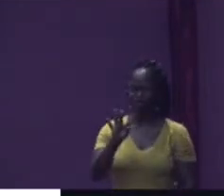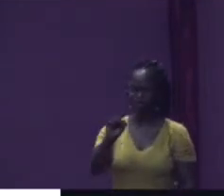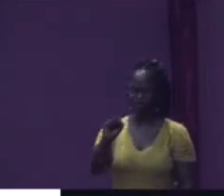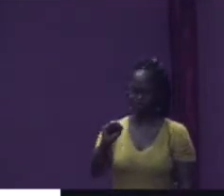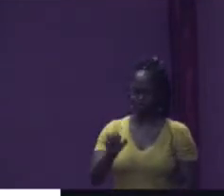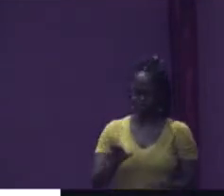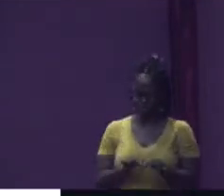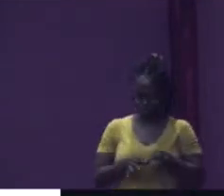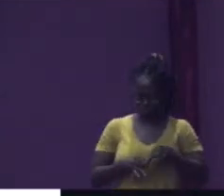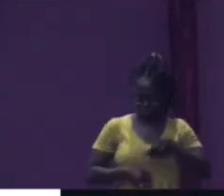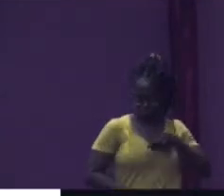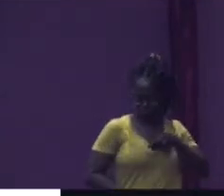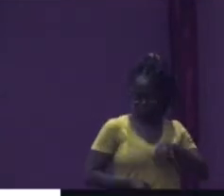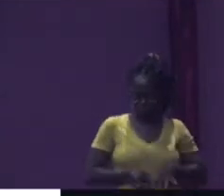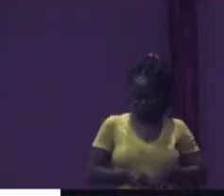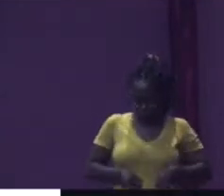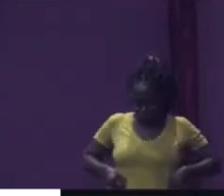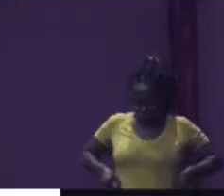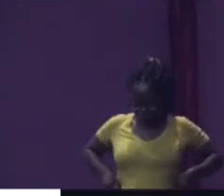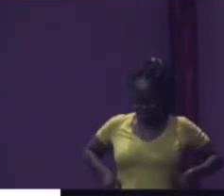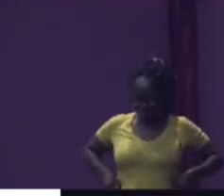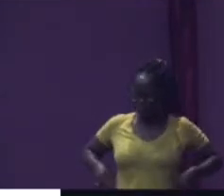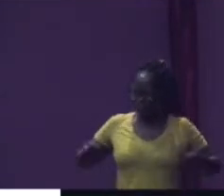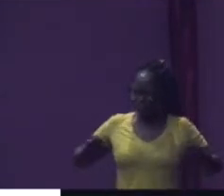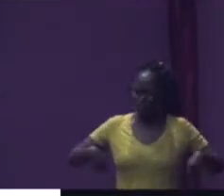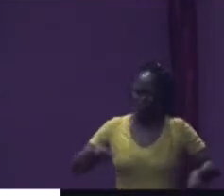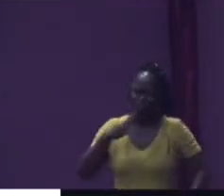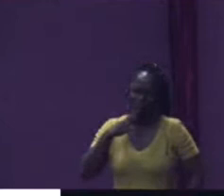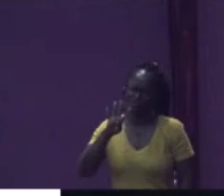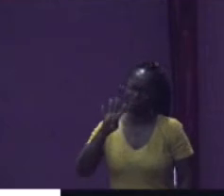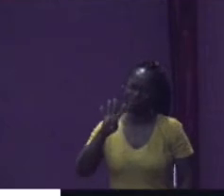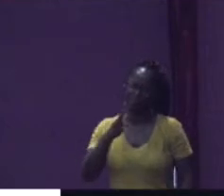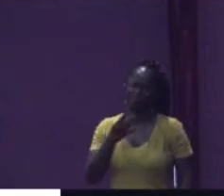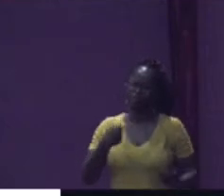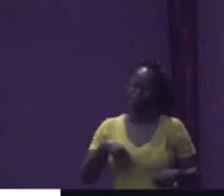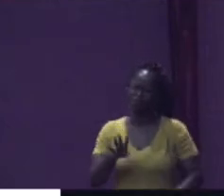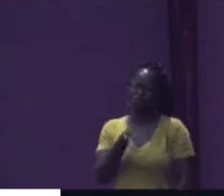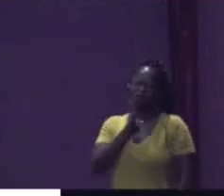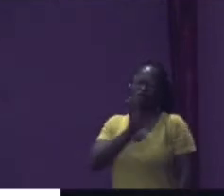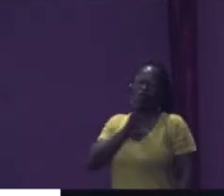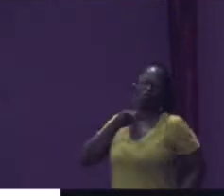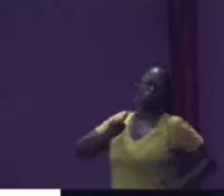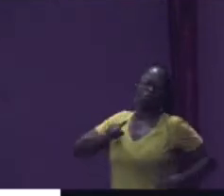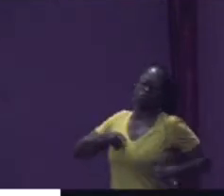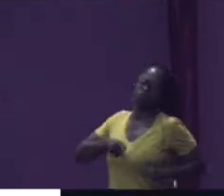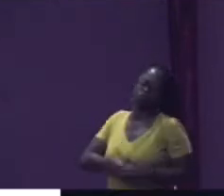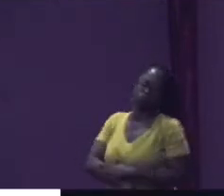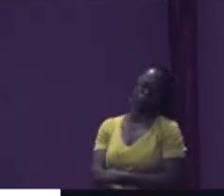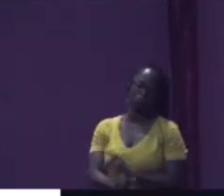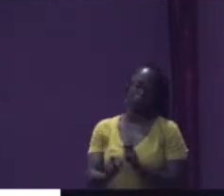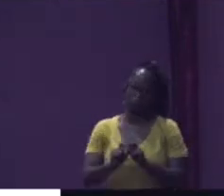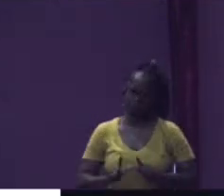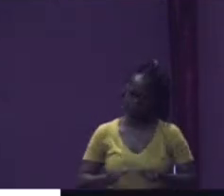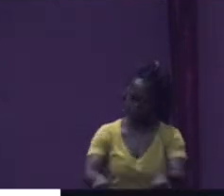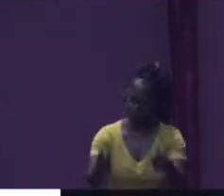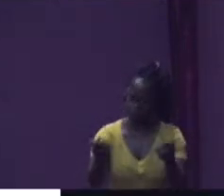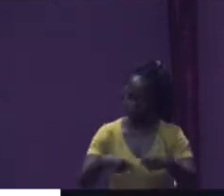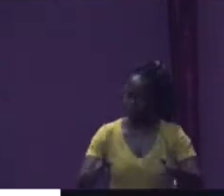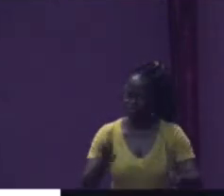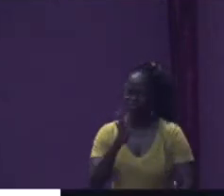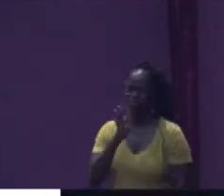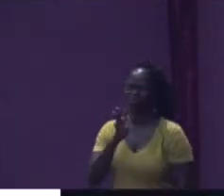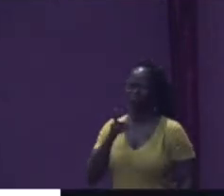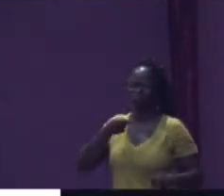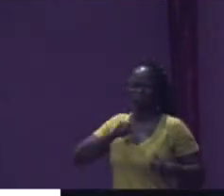to teach in terms of measuring the height of the abdominal area. But Syriaca